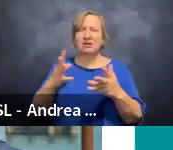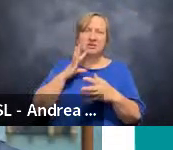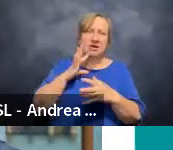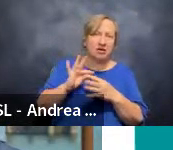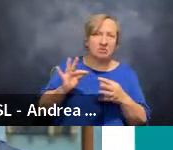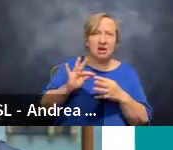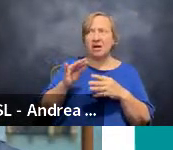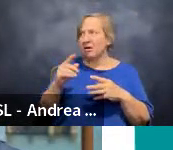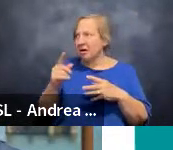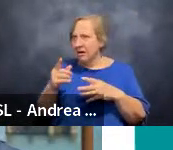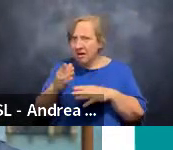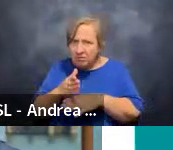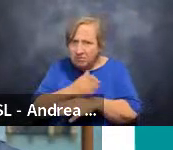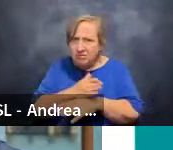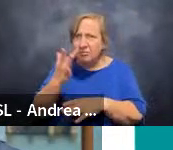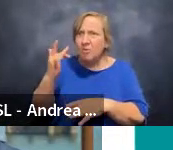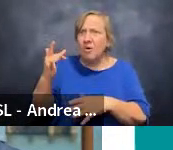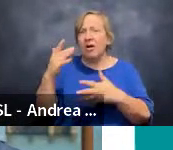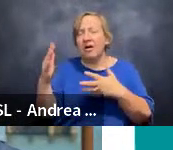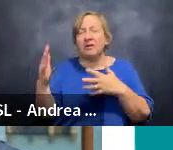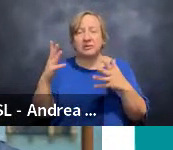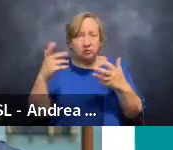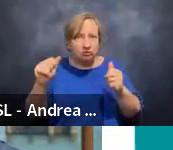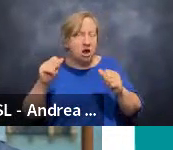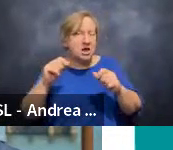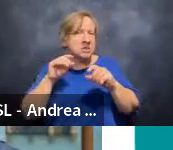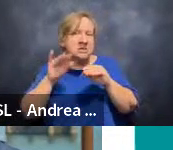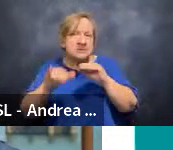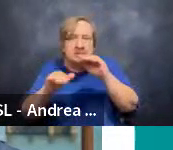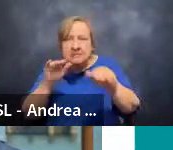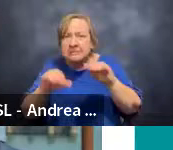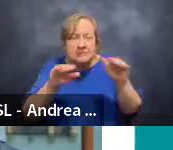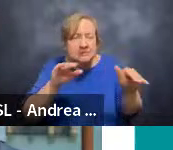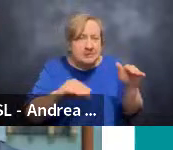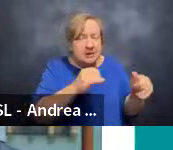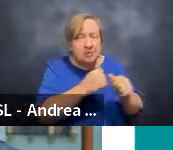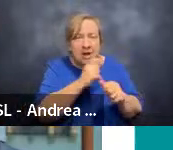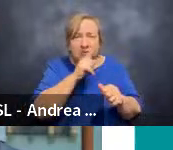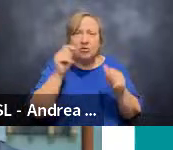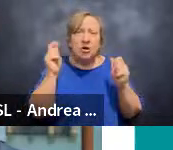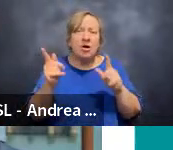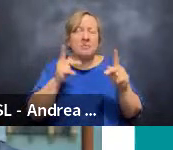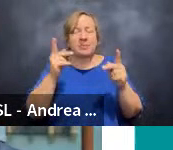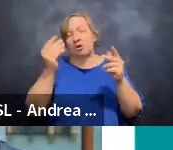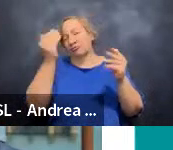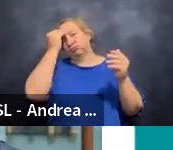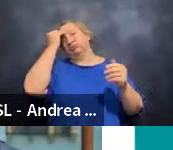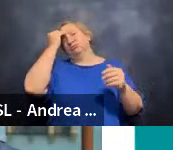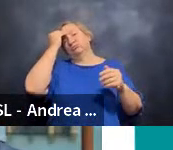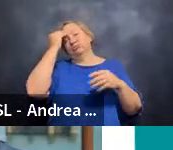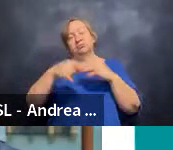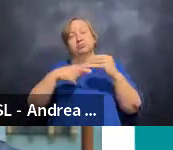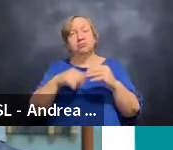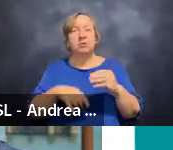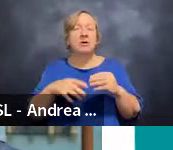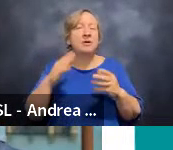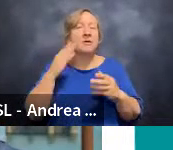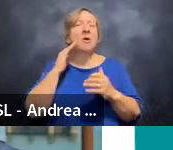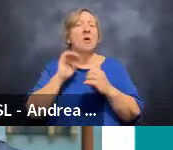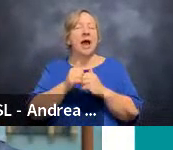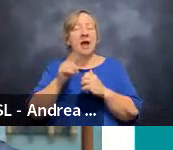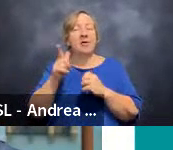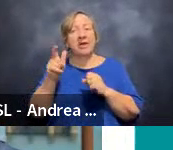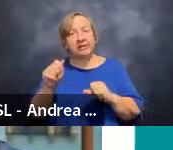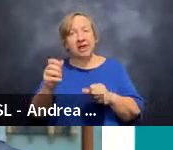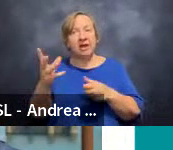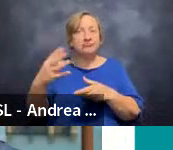to get out and beat the bushes so everyone knows about this and once again knows how to make their voice heard in the